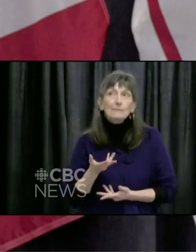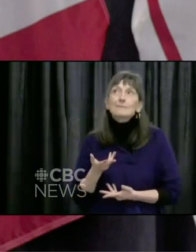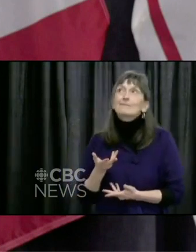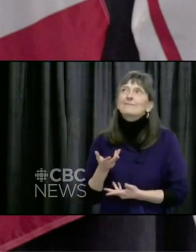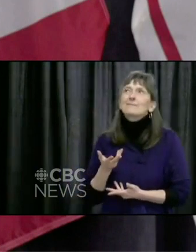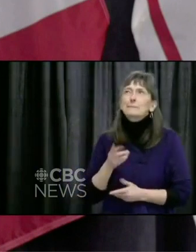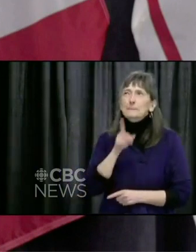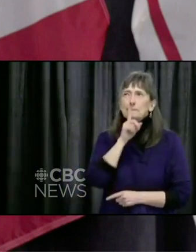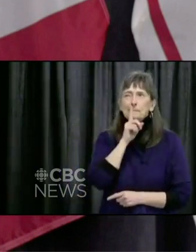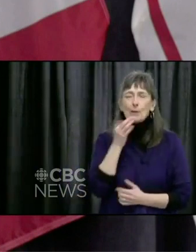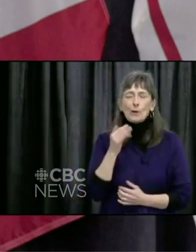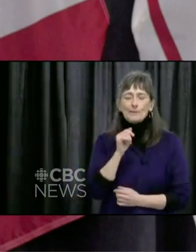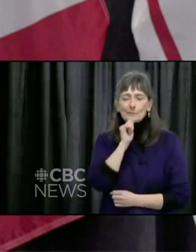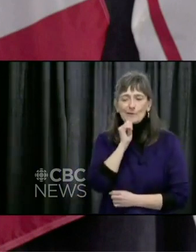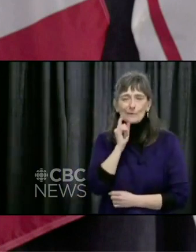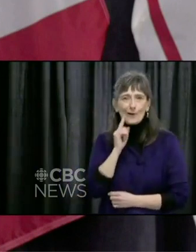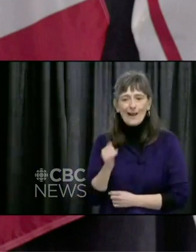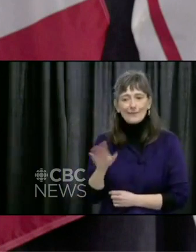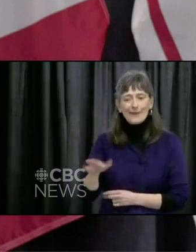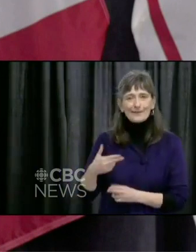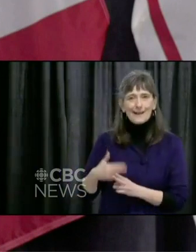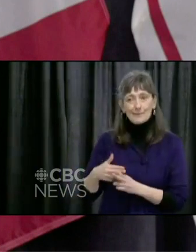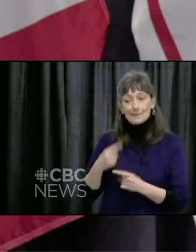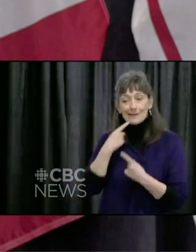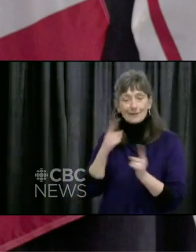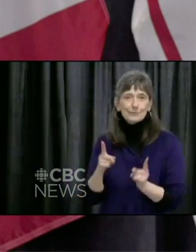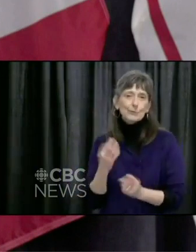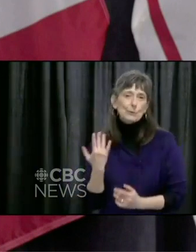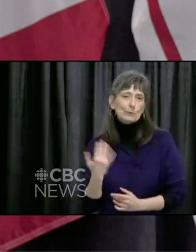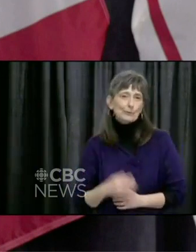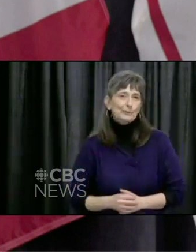something I should ask them about first.